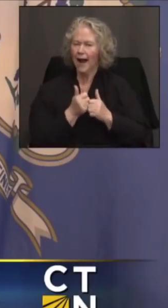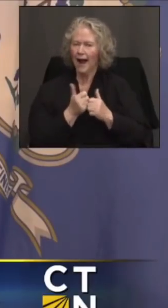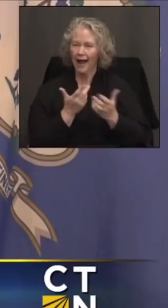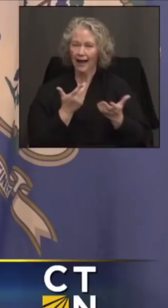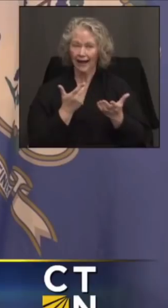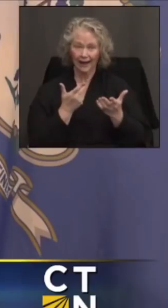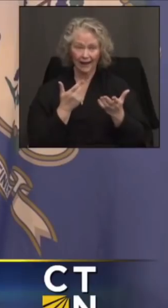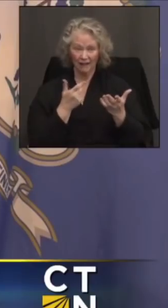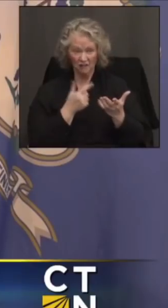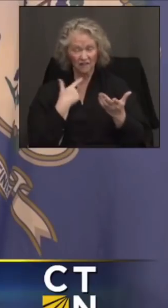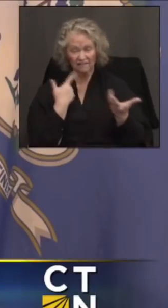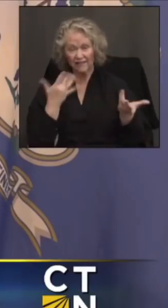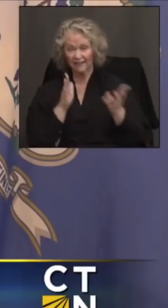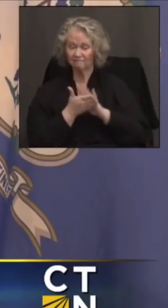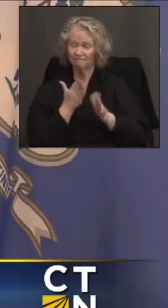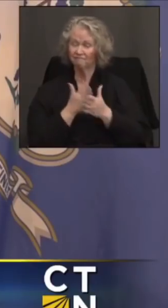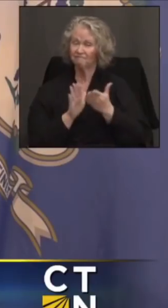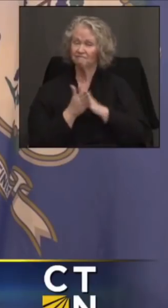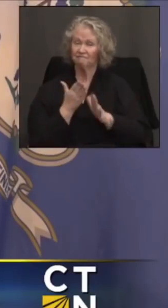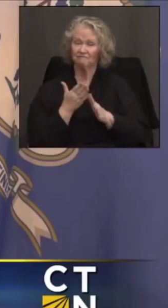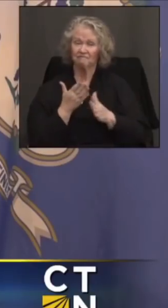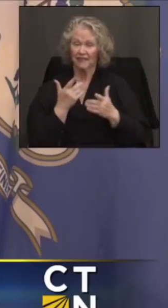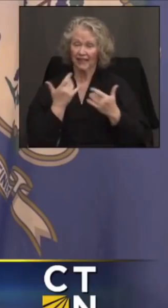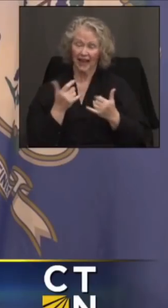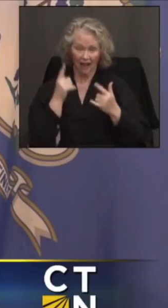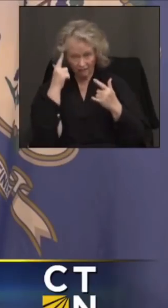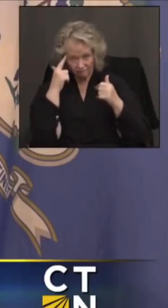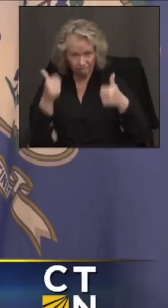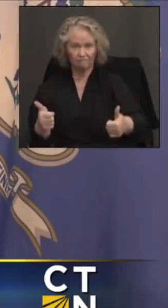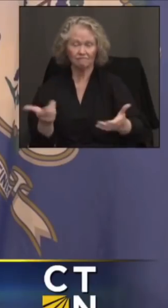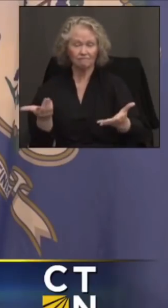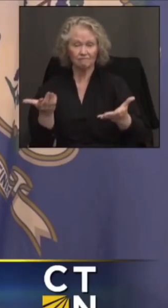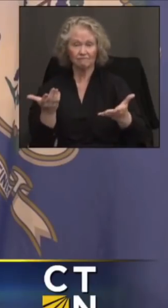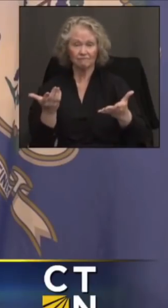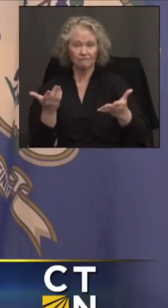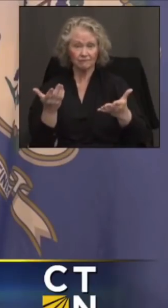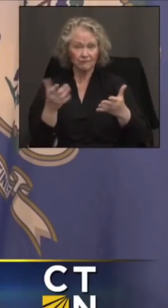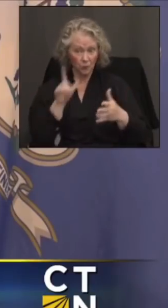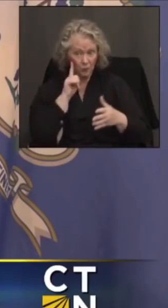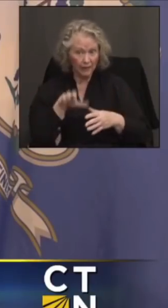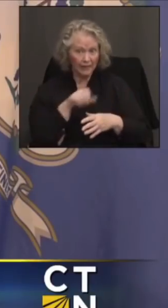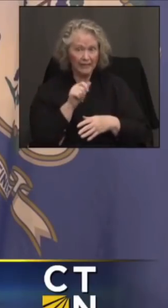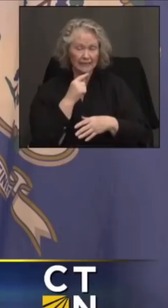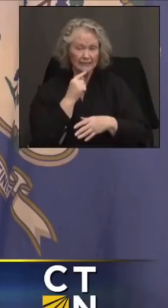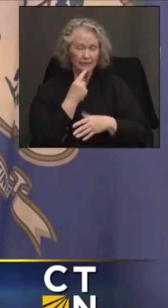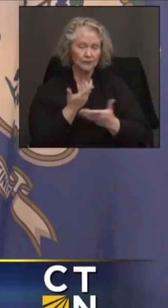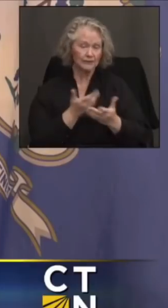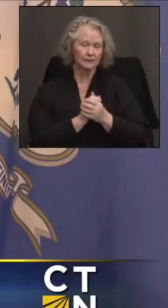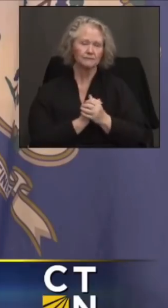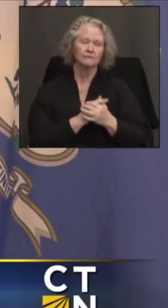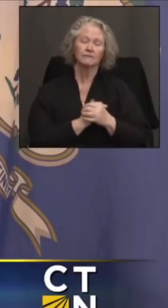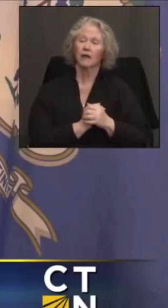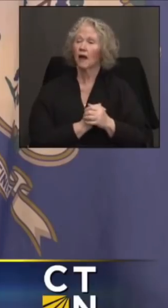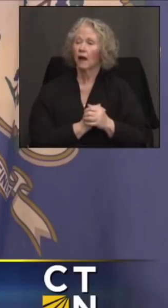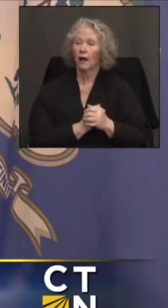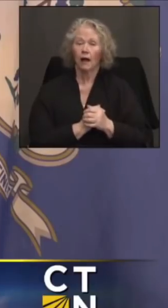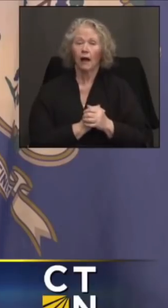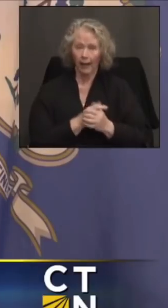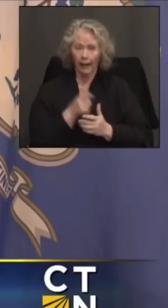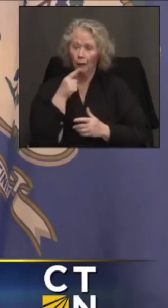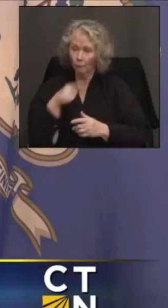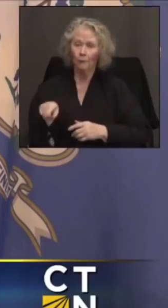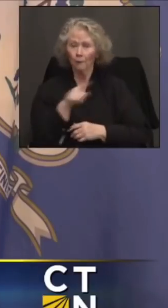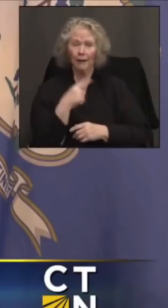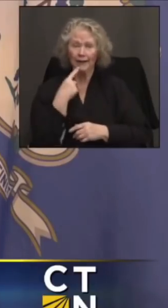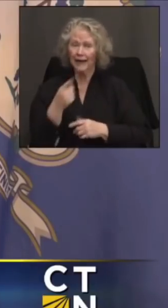pretty much done what you can, and really it's up to them to take it seriously enough and get it done? Hey, tell your TV audience, we're